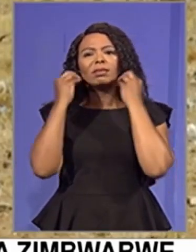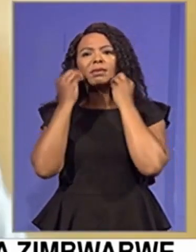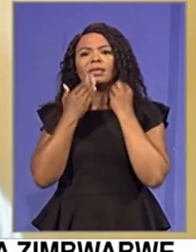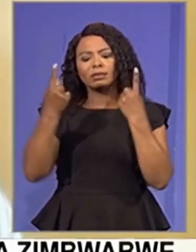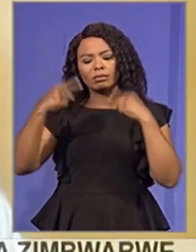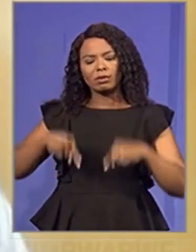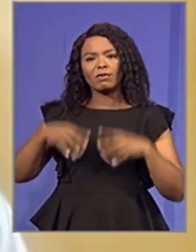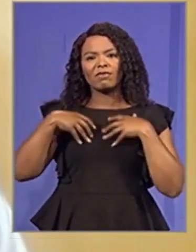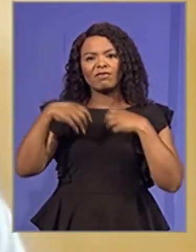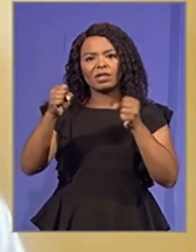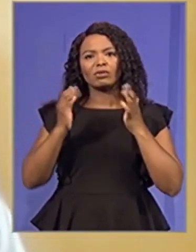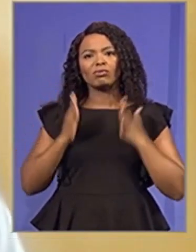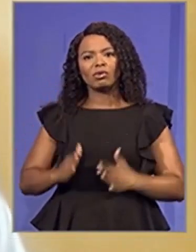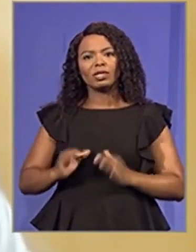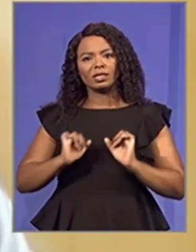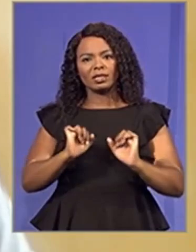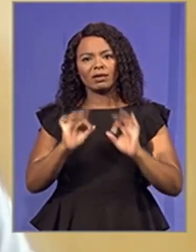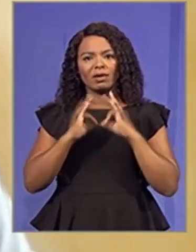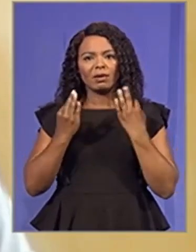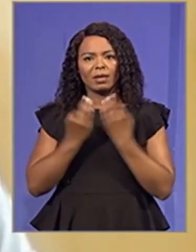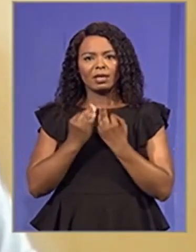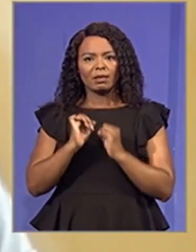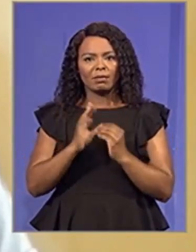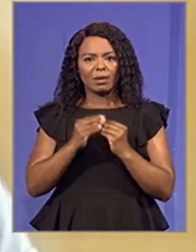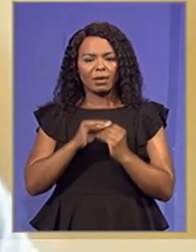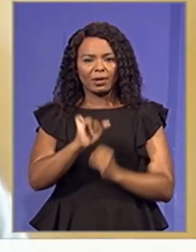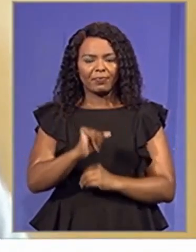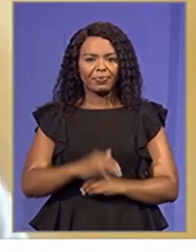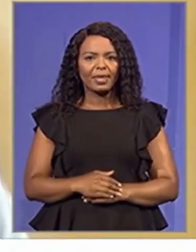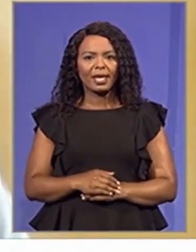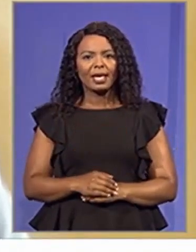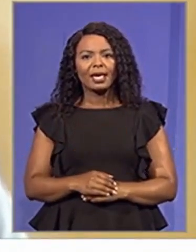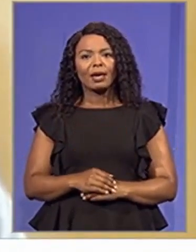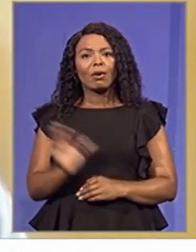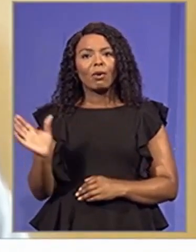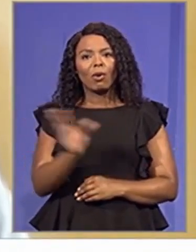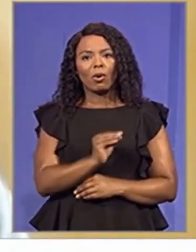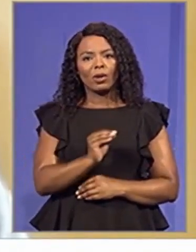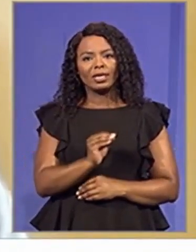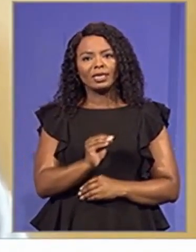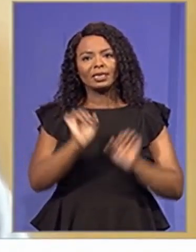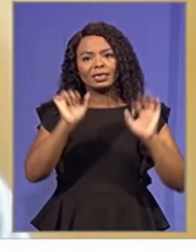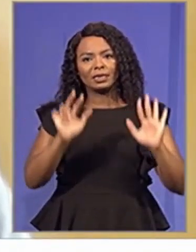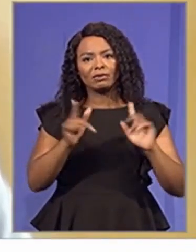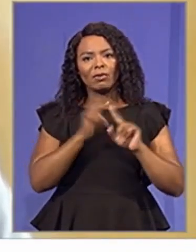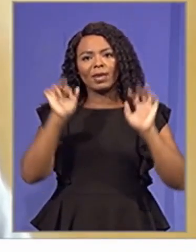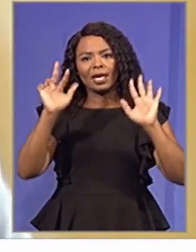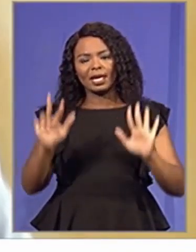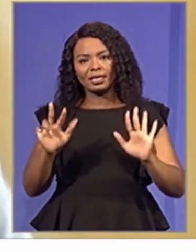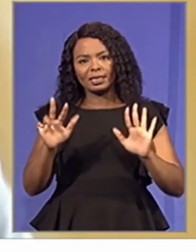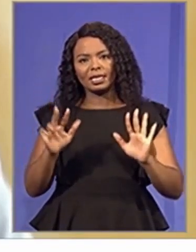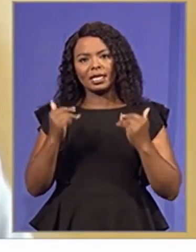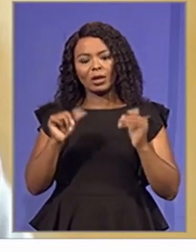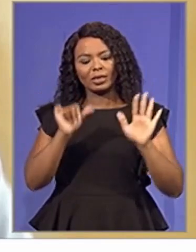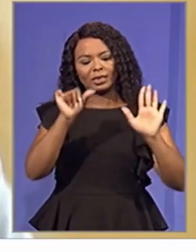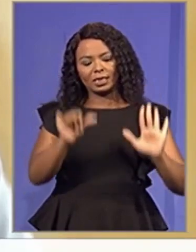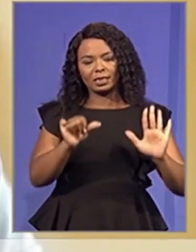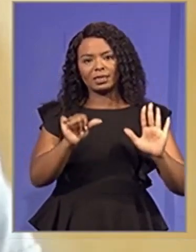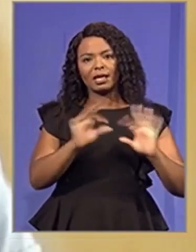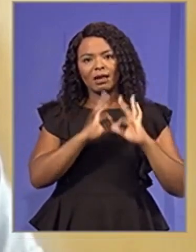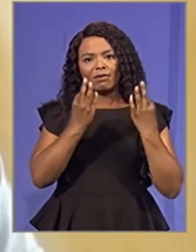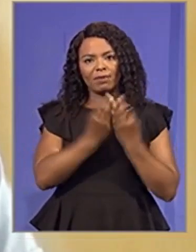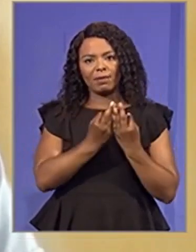iponagatše. We can confirm that 6 of the 8 bodies of suspected illegal miners have been claimed by family members. There